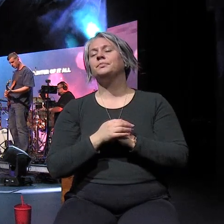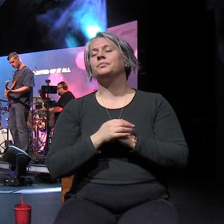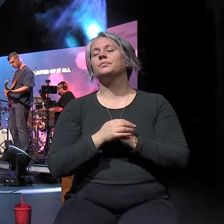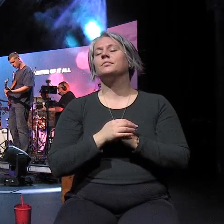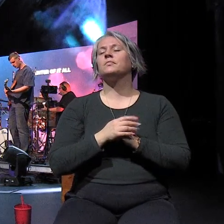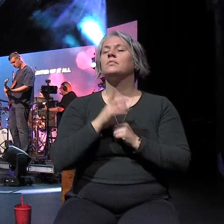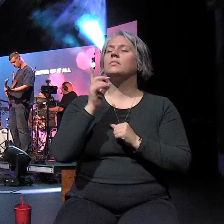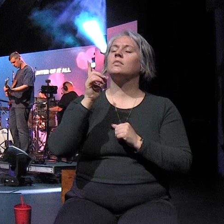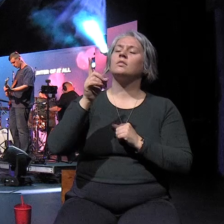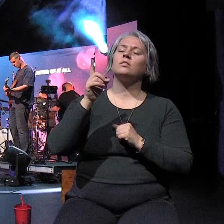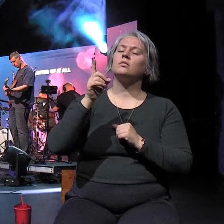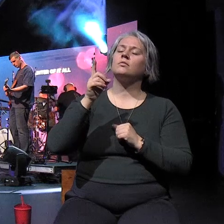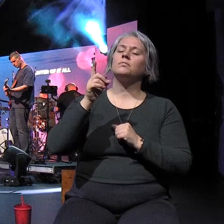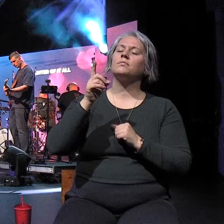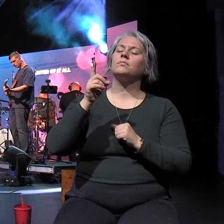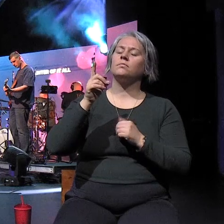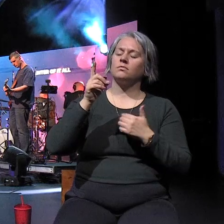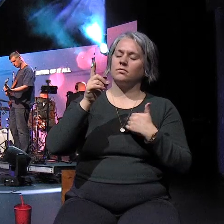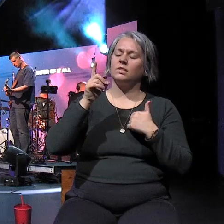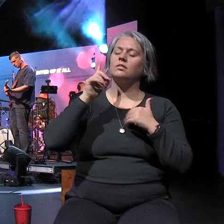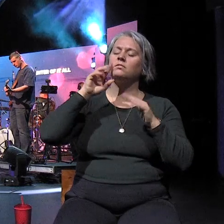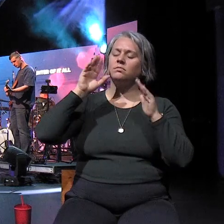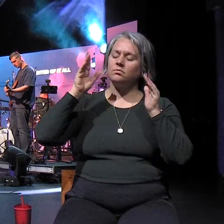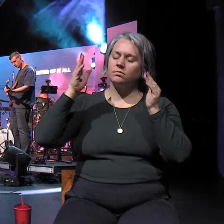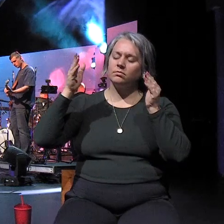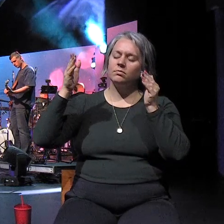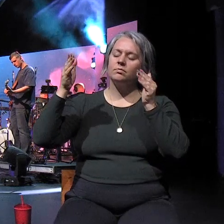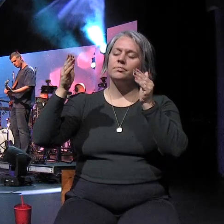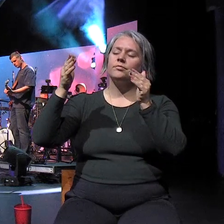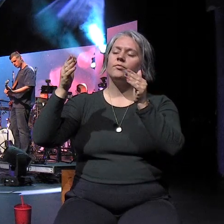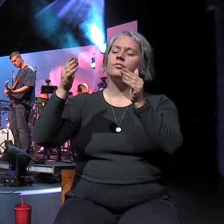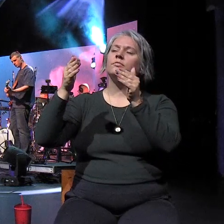the center of it all.